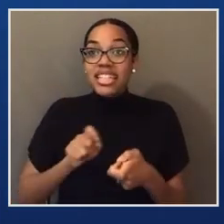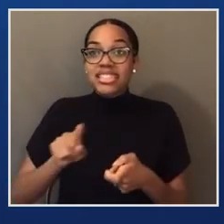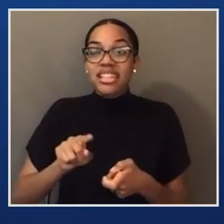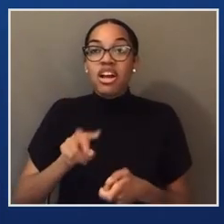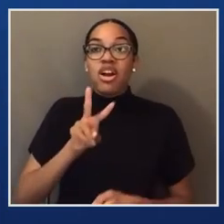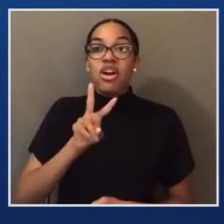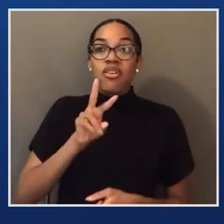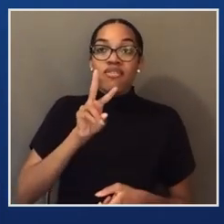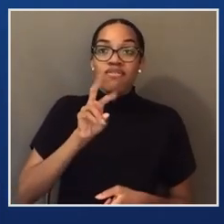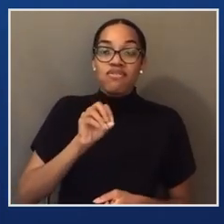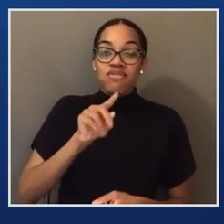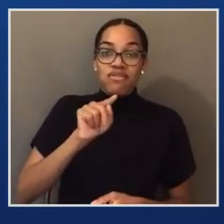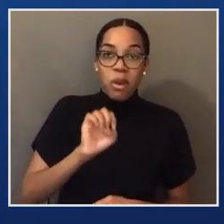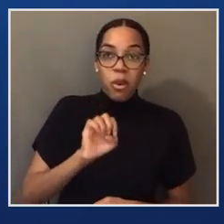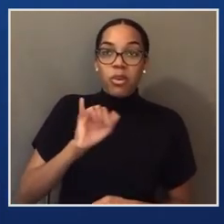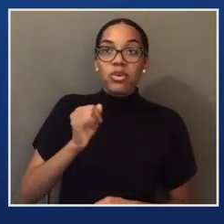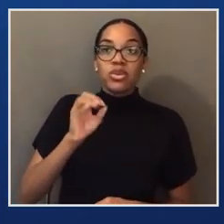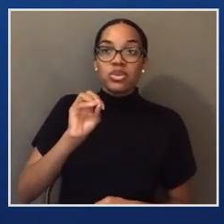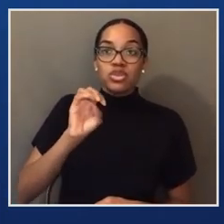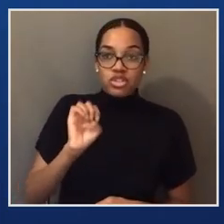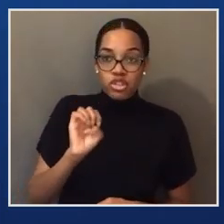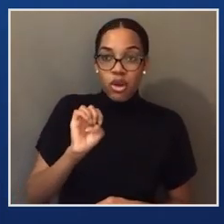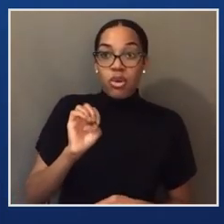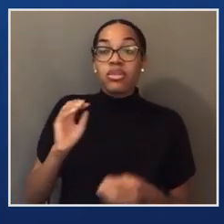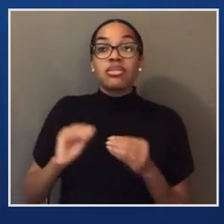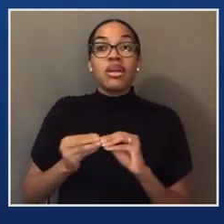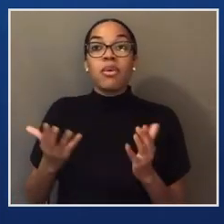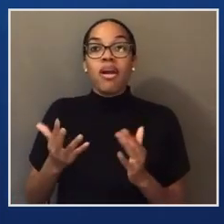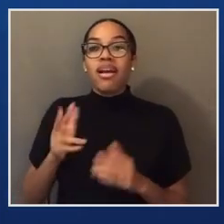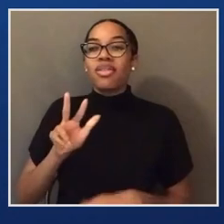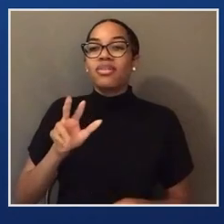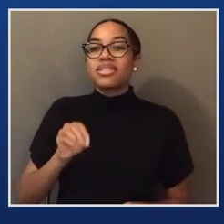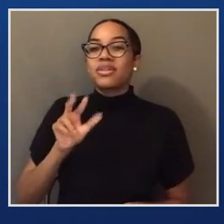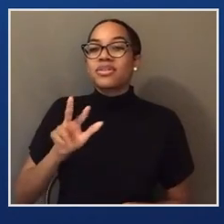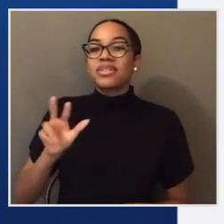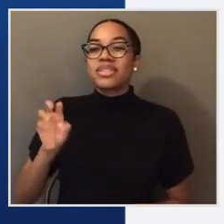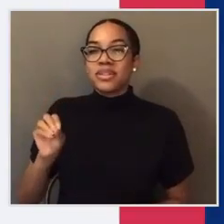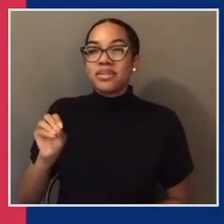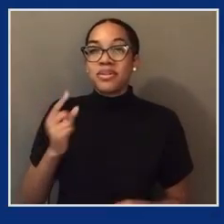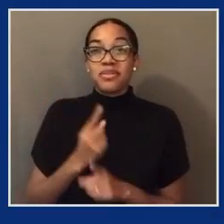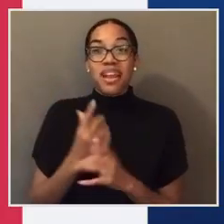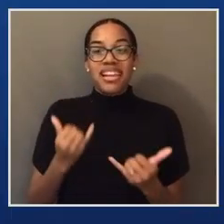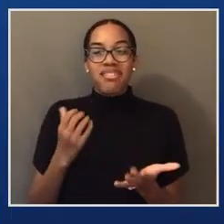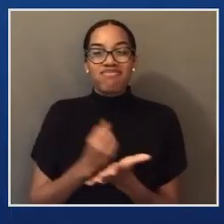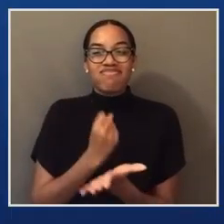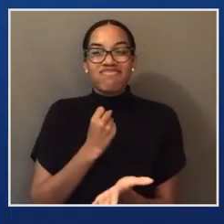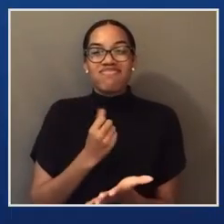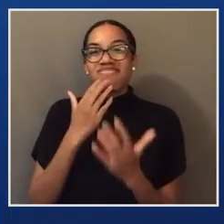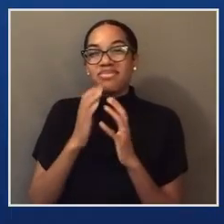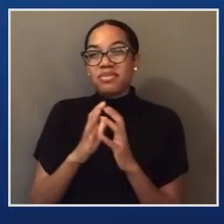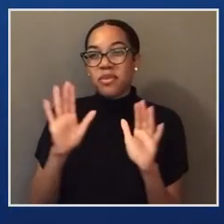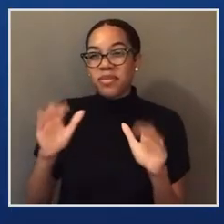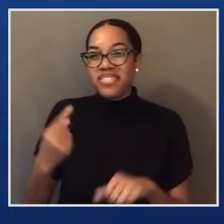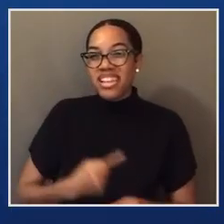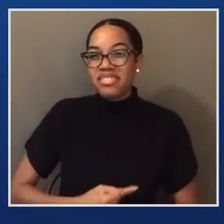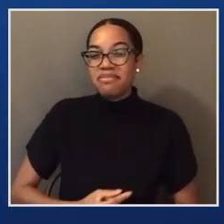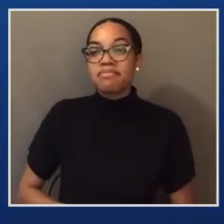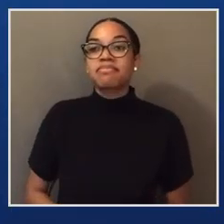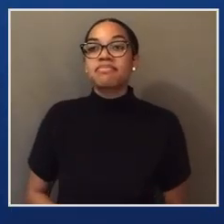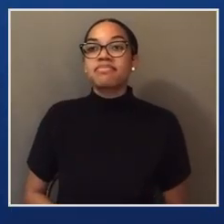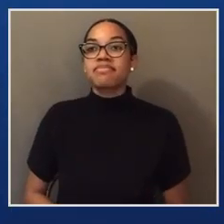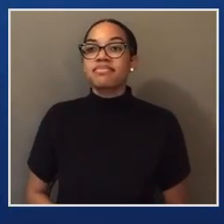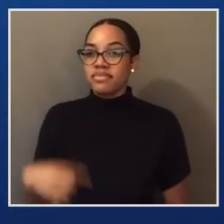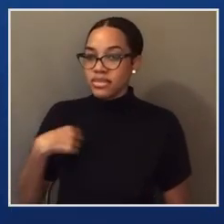to 30330. Right now. Thank you. Have a great day. We have to hold our